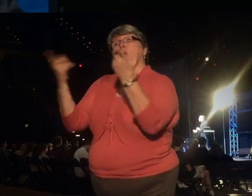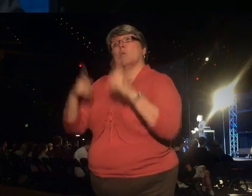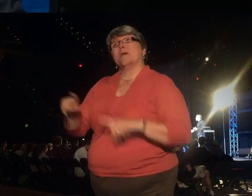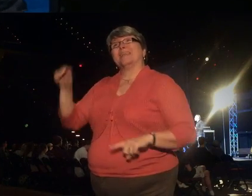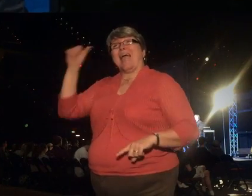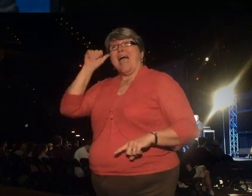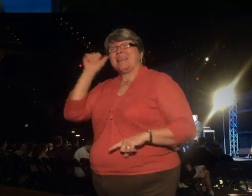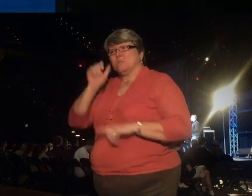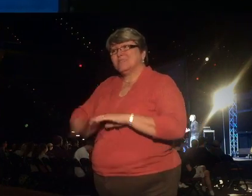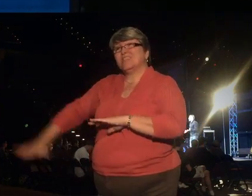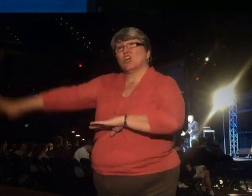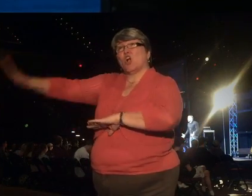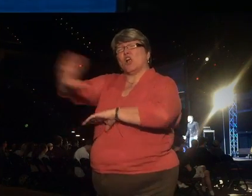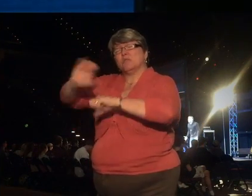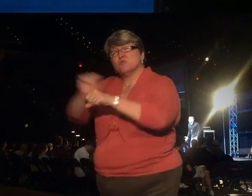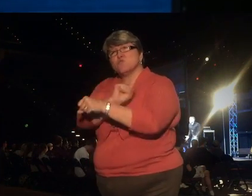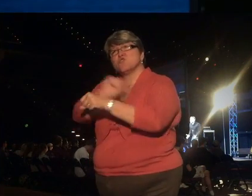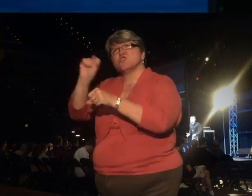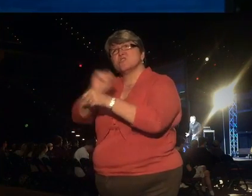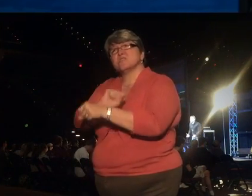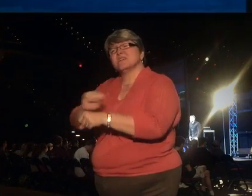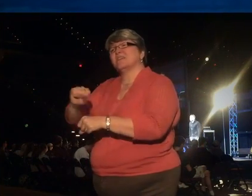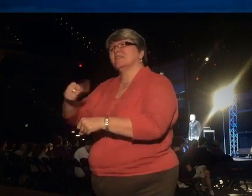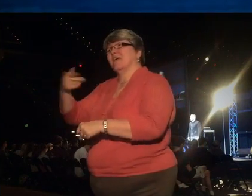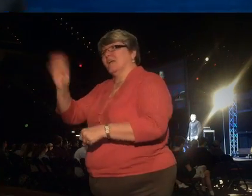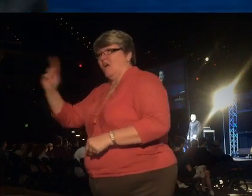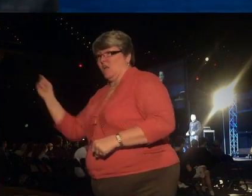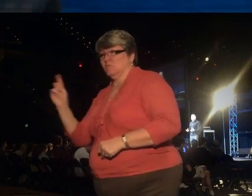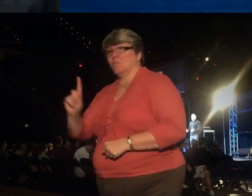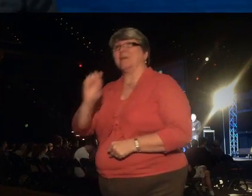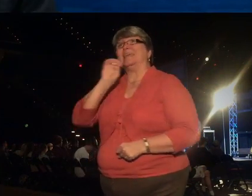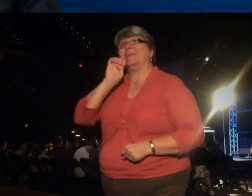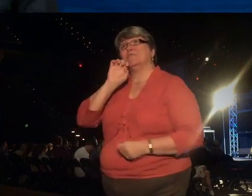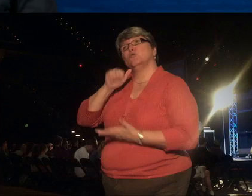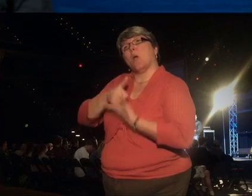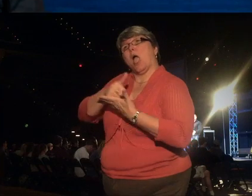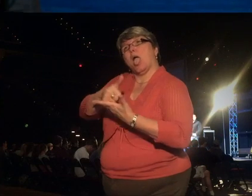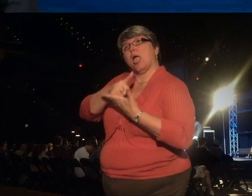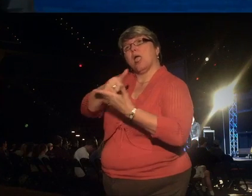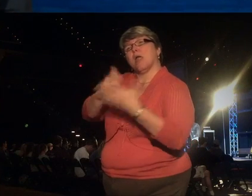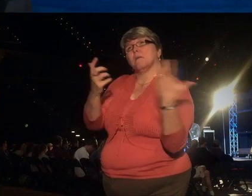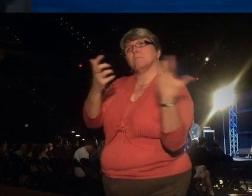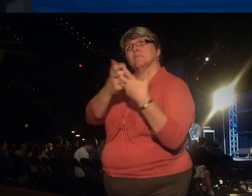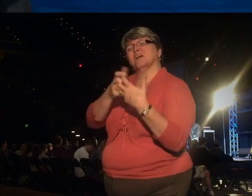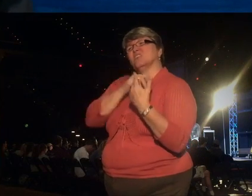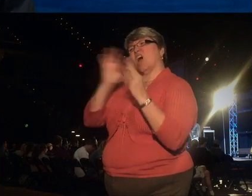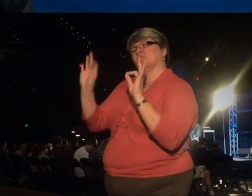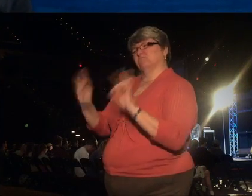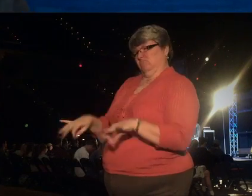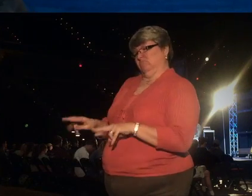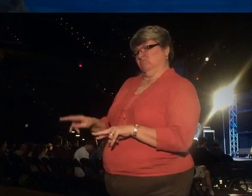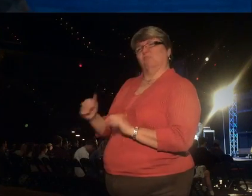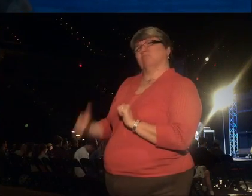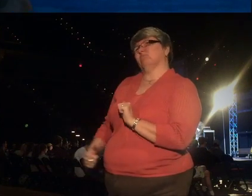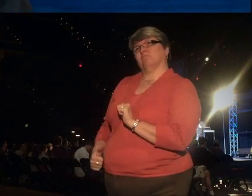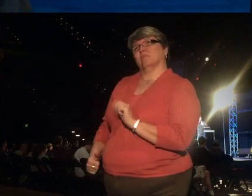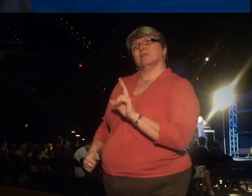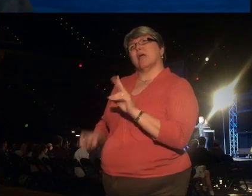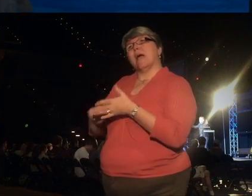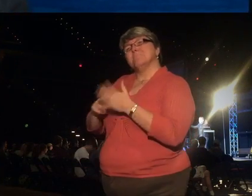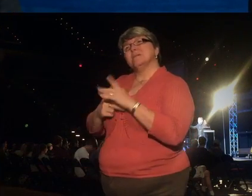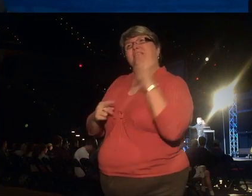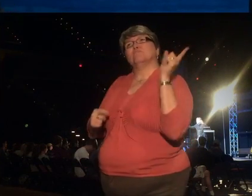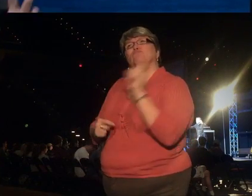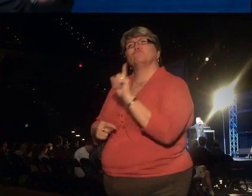the garden, he was working, and God brought along Eve as a helper for him. And that's not a demeaning term. It meant that he was going